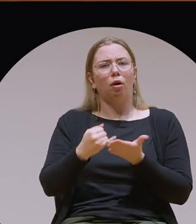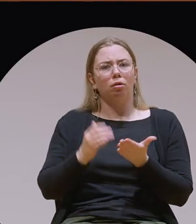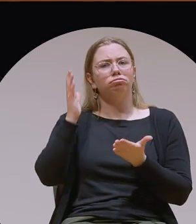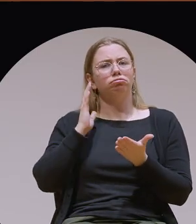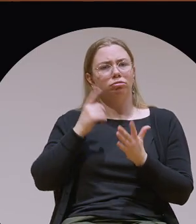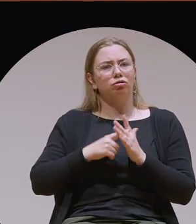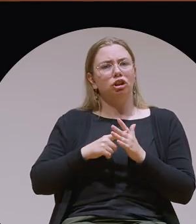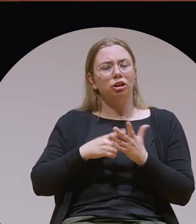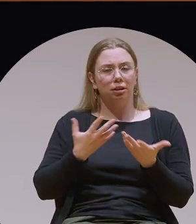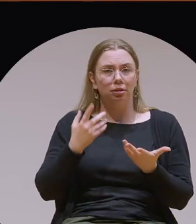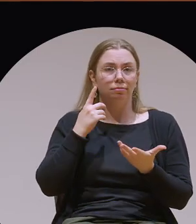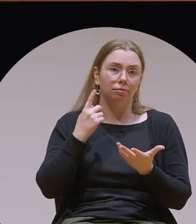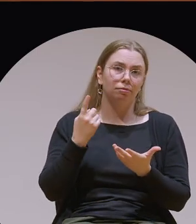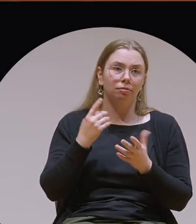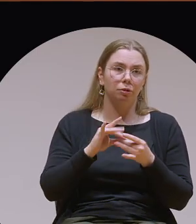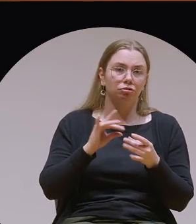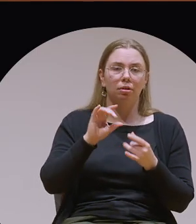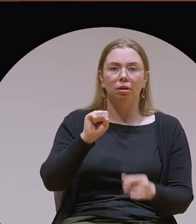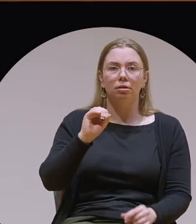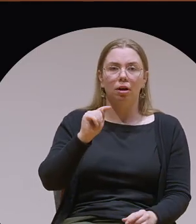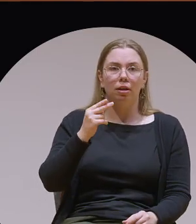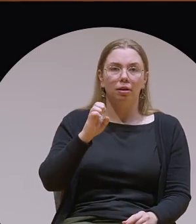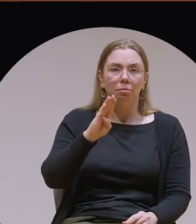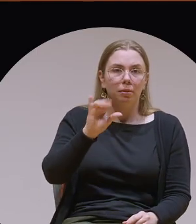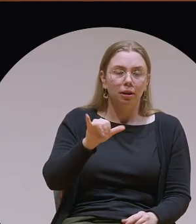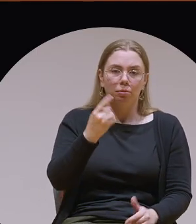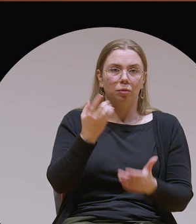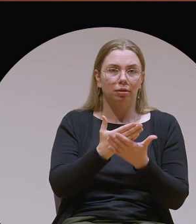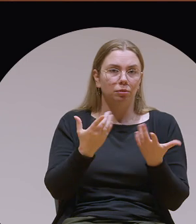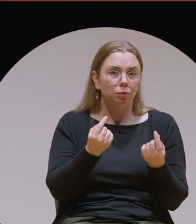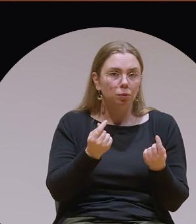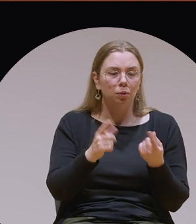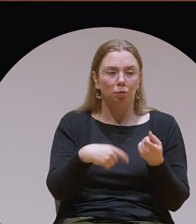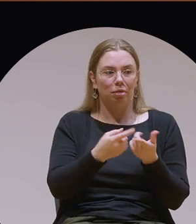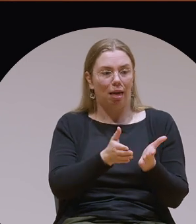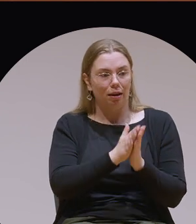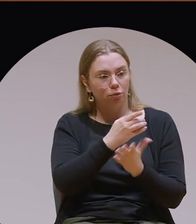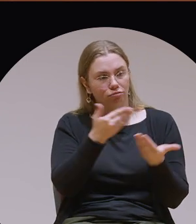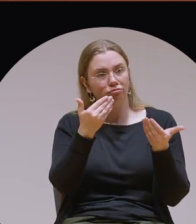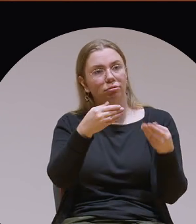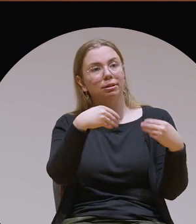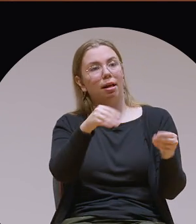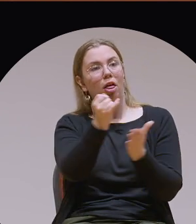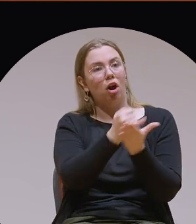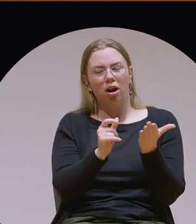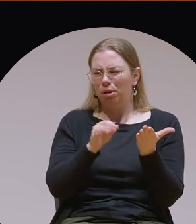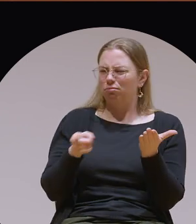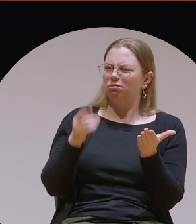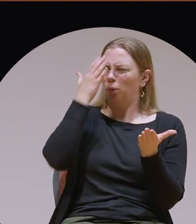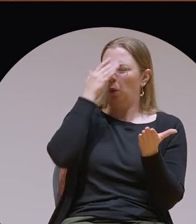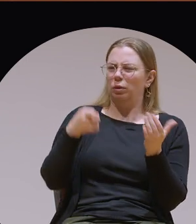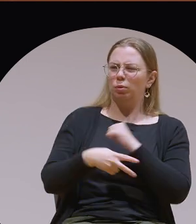time at Sotheby's, one of the things that I used to do when we were asked to sell artworks that had been looted in World War II and were later